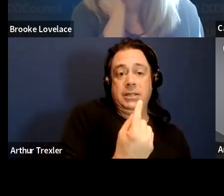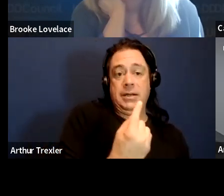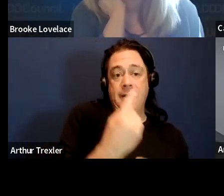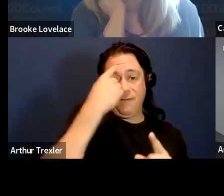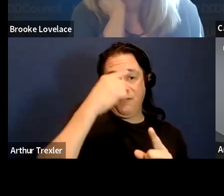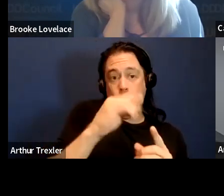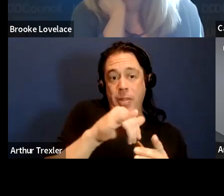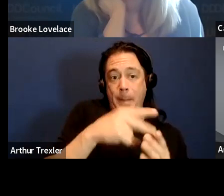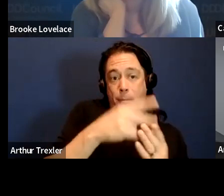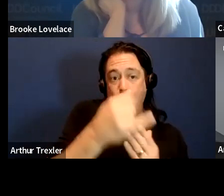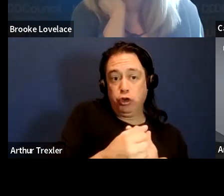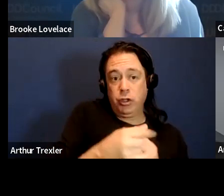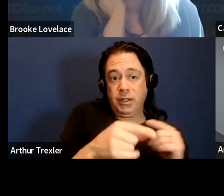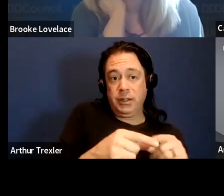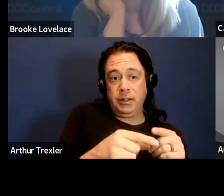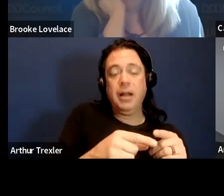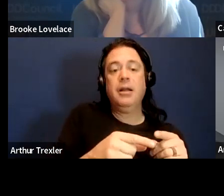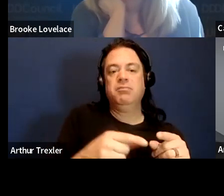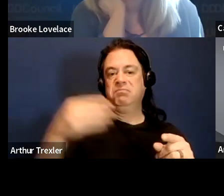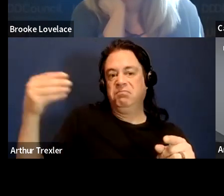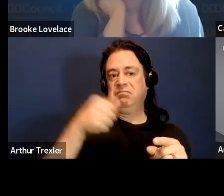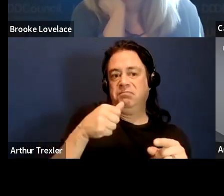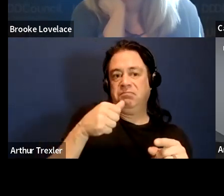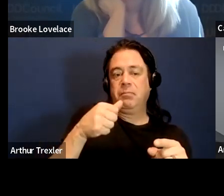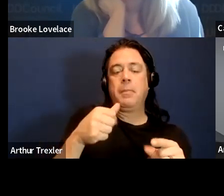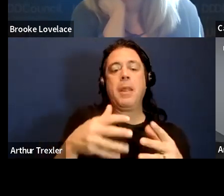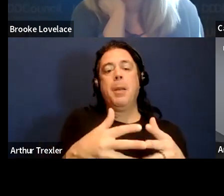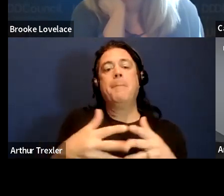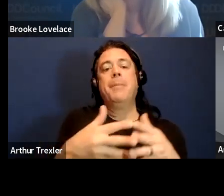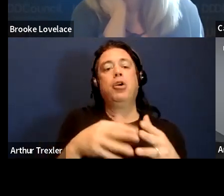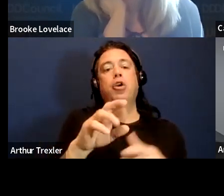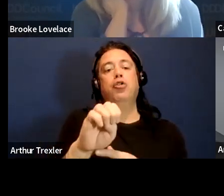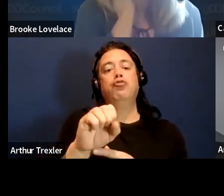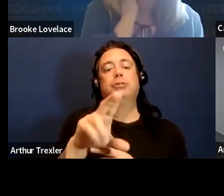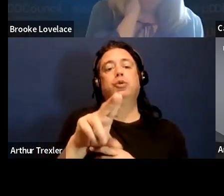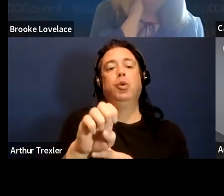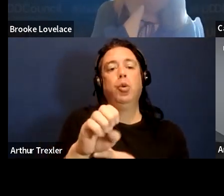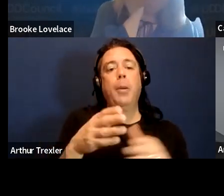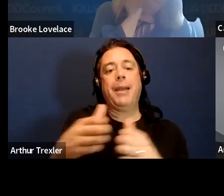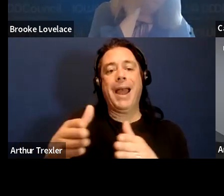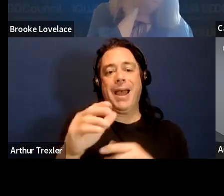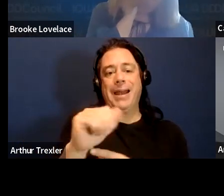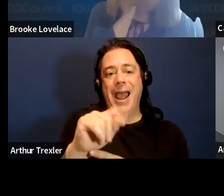evaluation was funded through the American Rescue Plan Act.